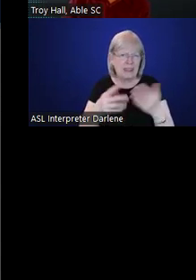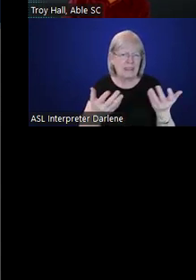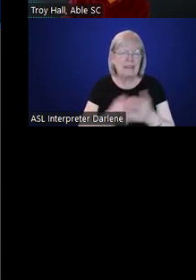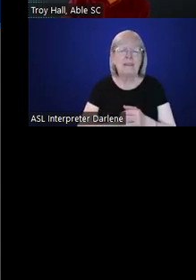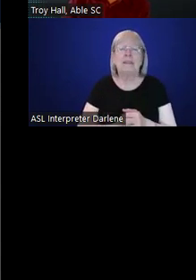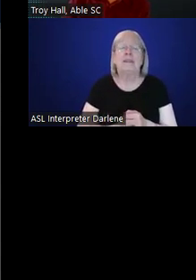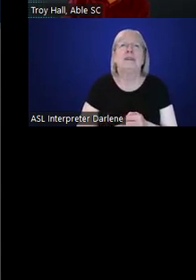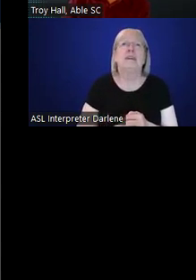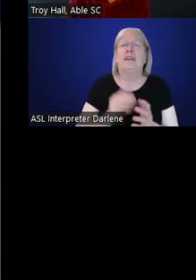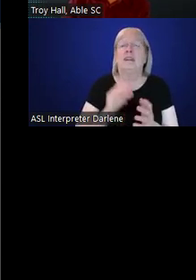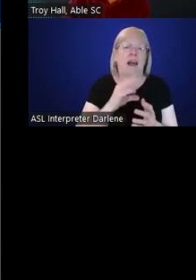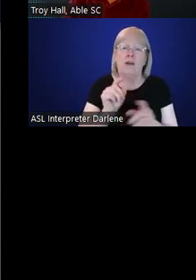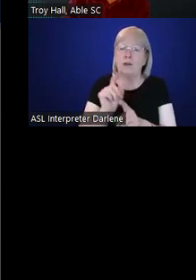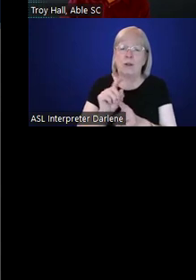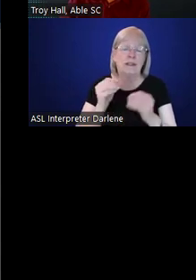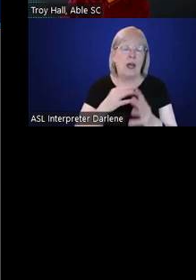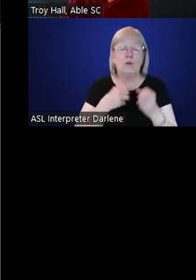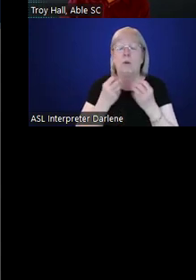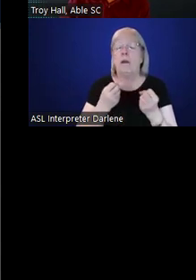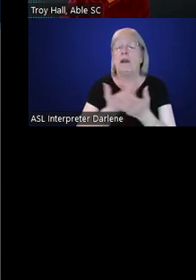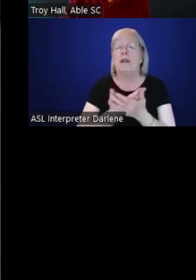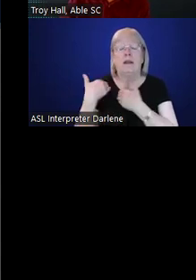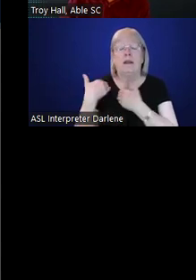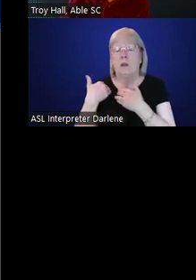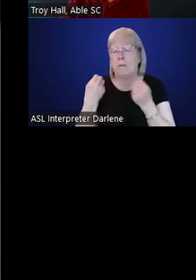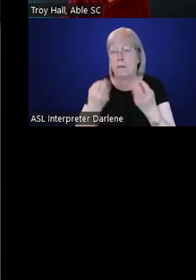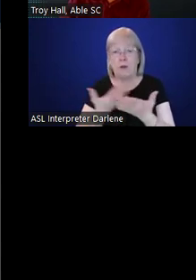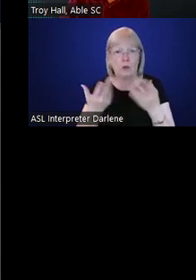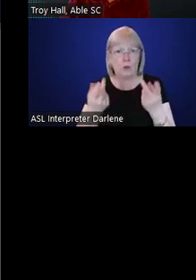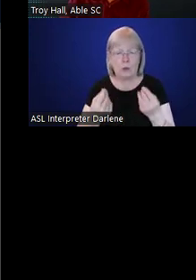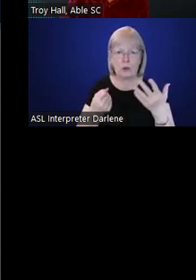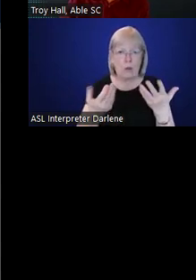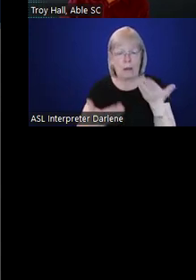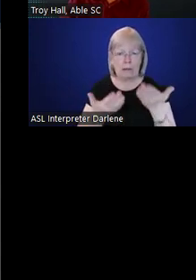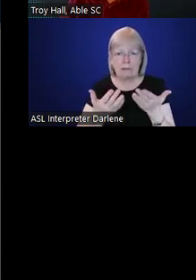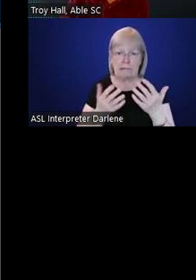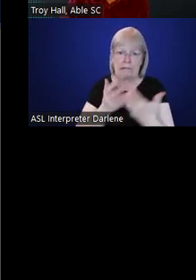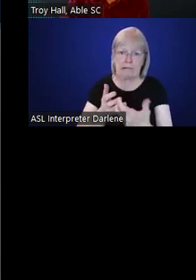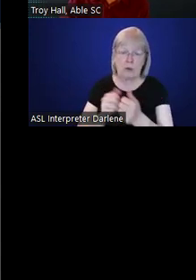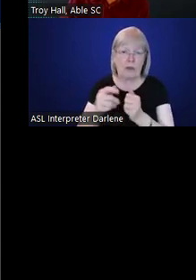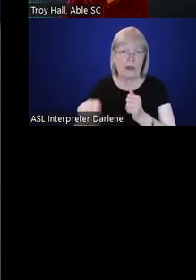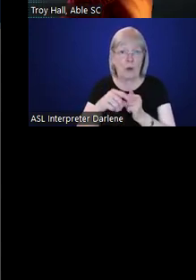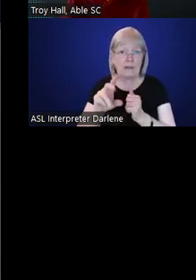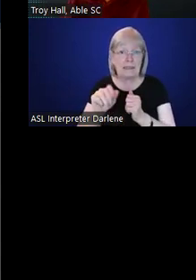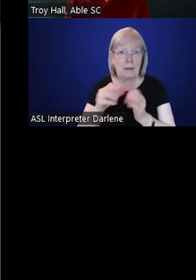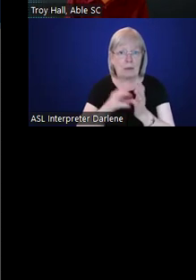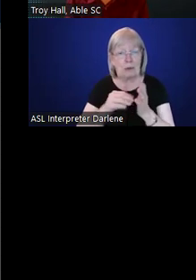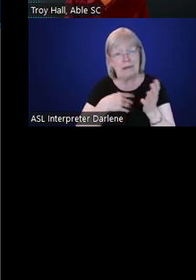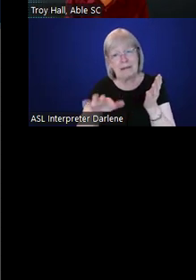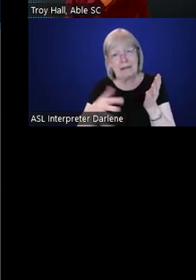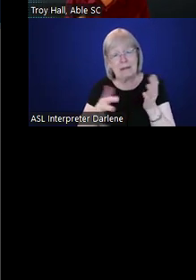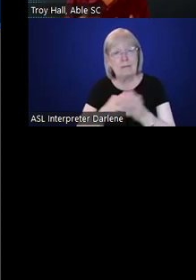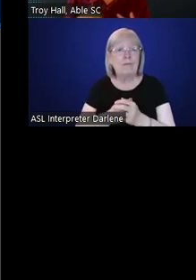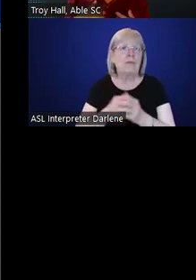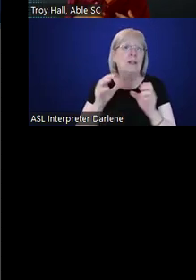also they have too much to do, there's too much on their plate. So how can a Center for Independent Living complement these